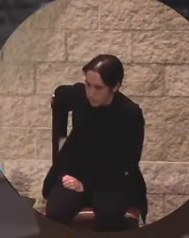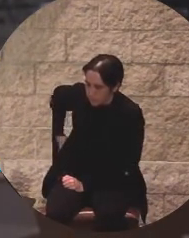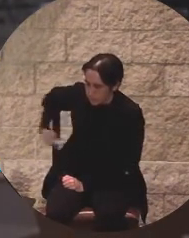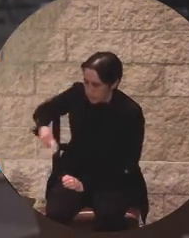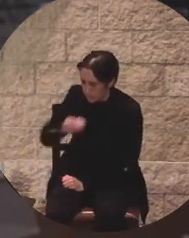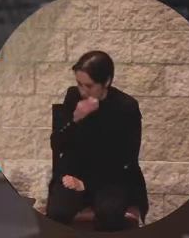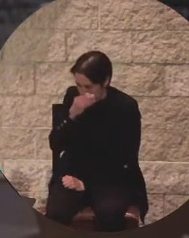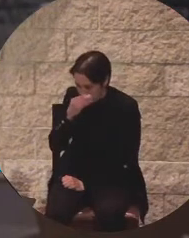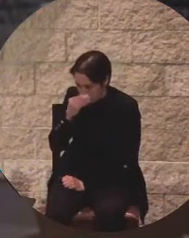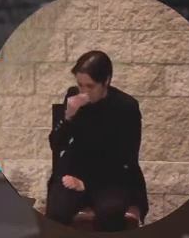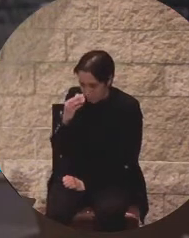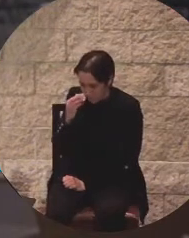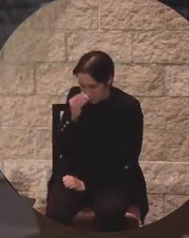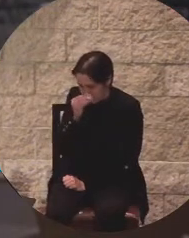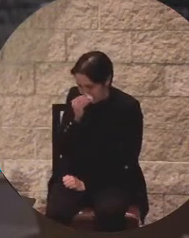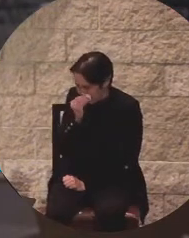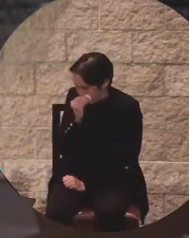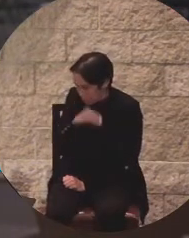alles